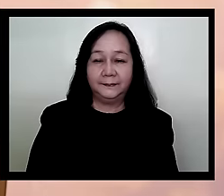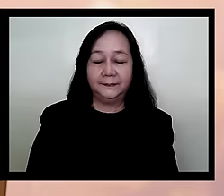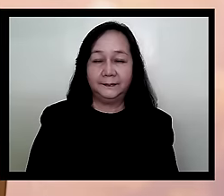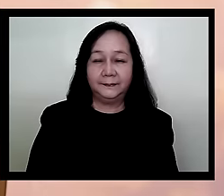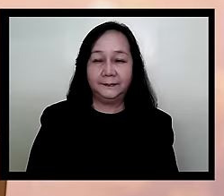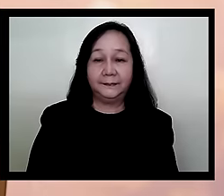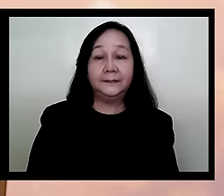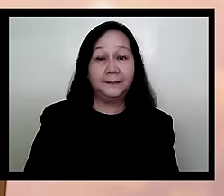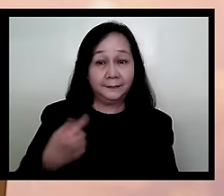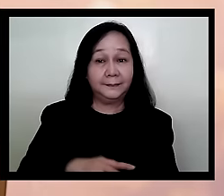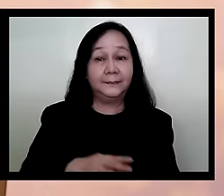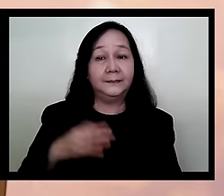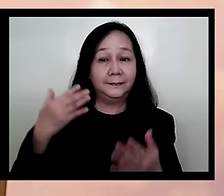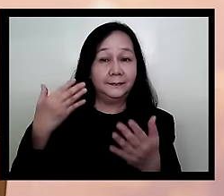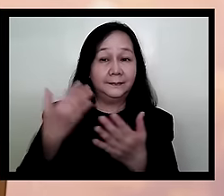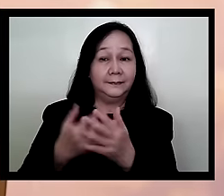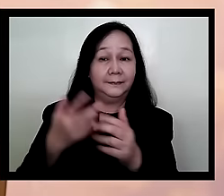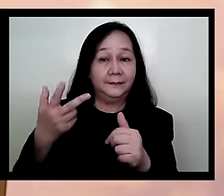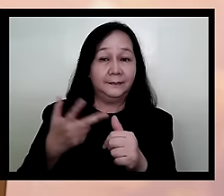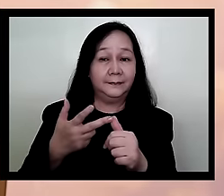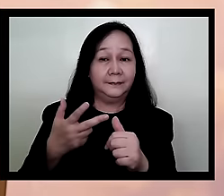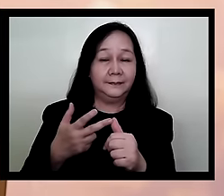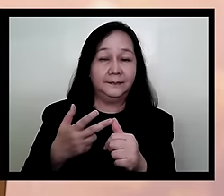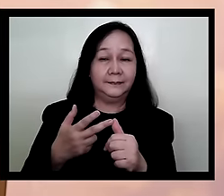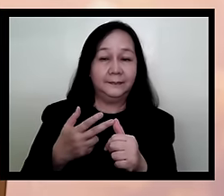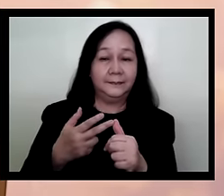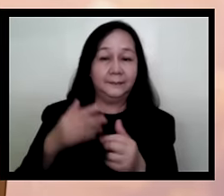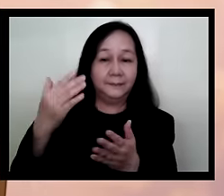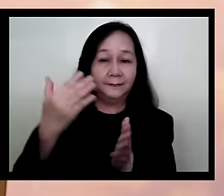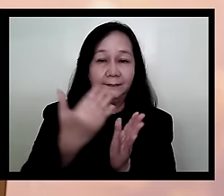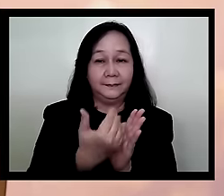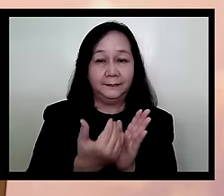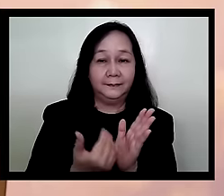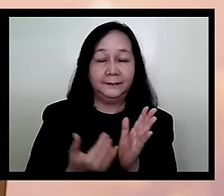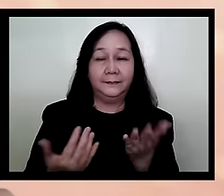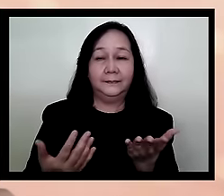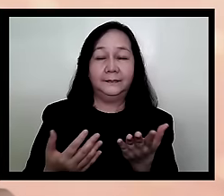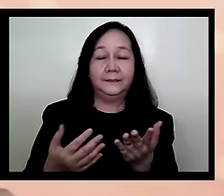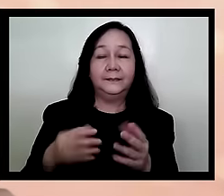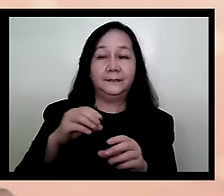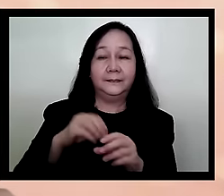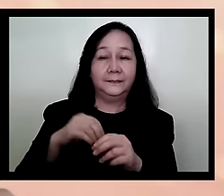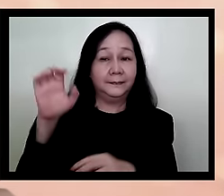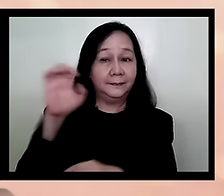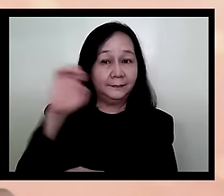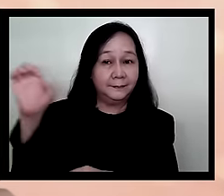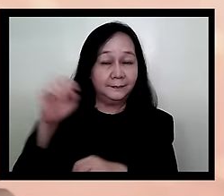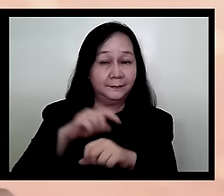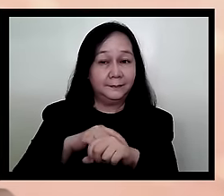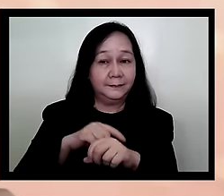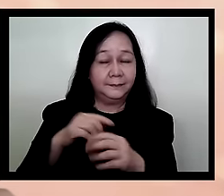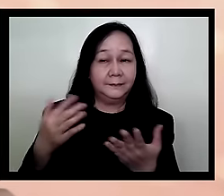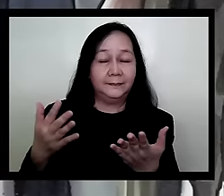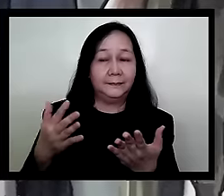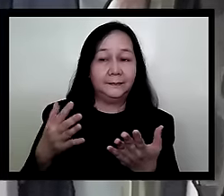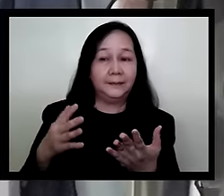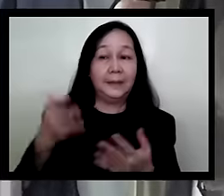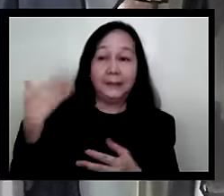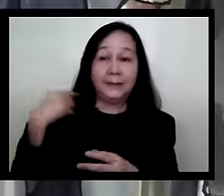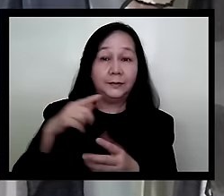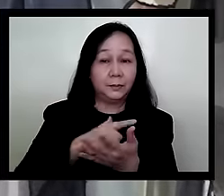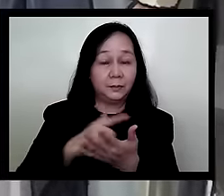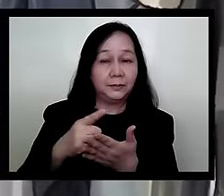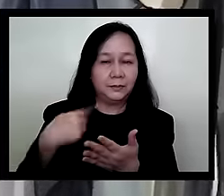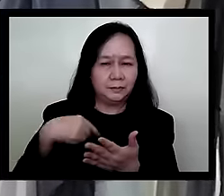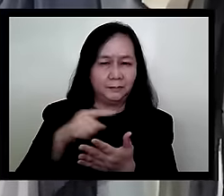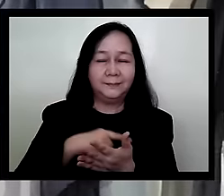we have reached the third installment of our series on Easter moments last week we learned from Thomas who